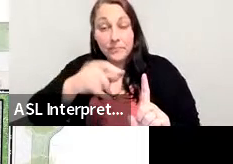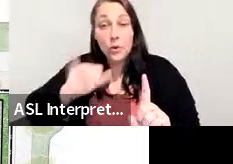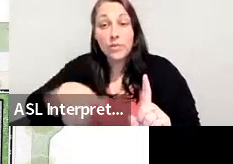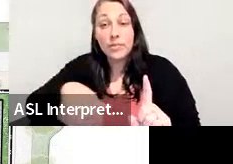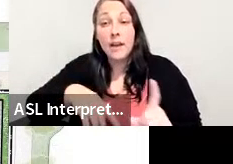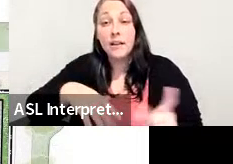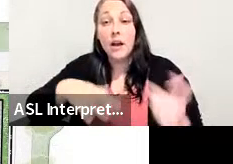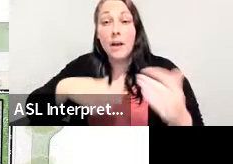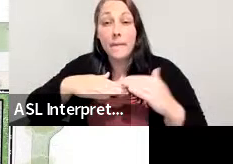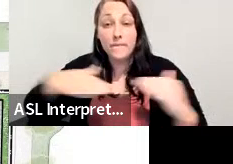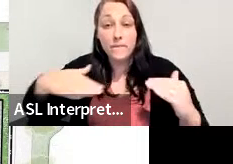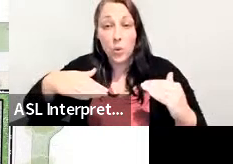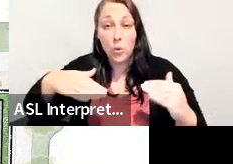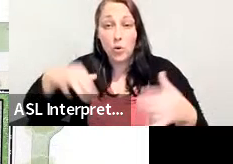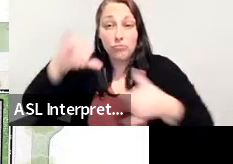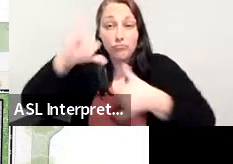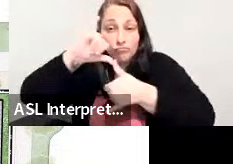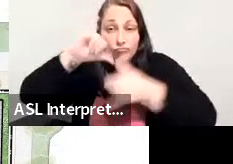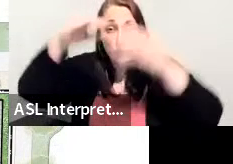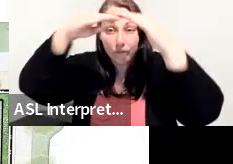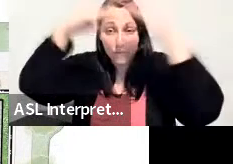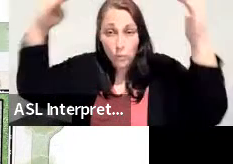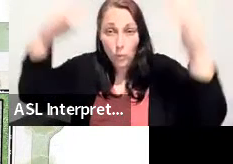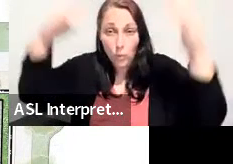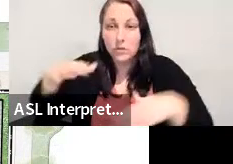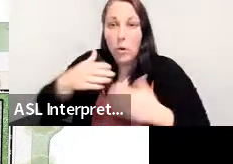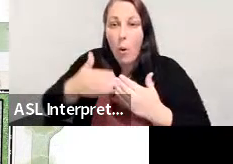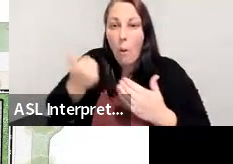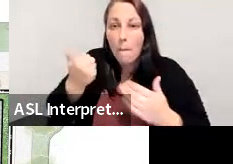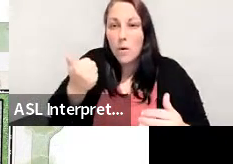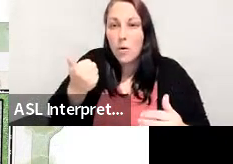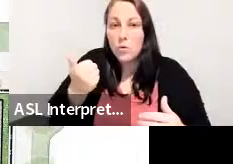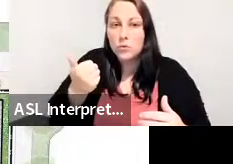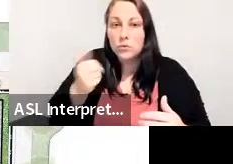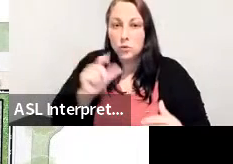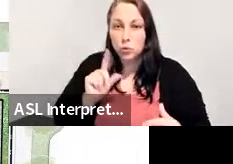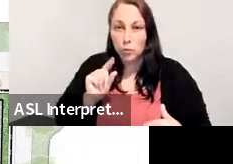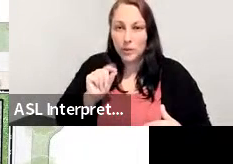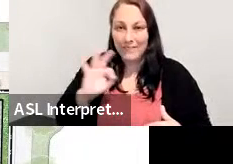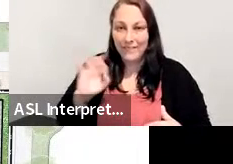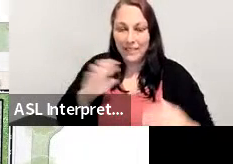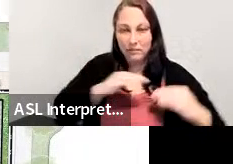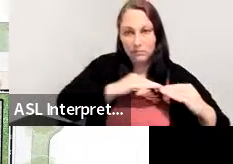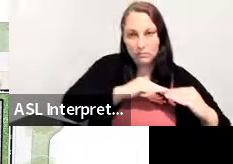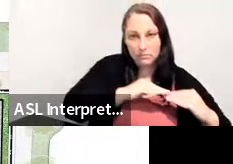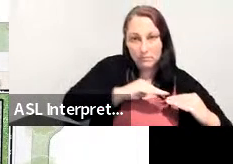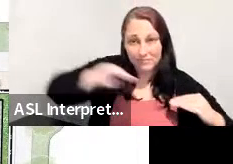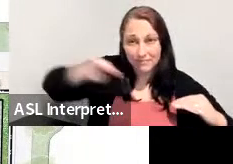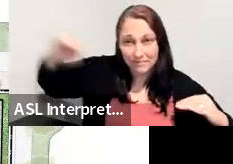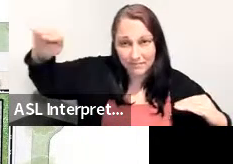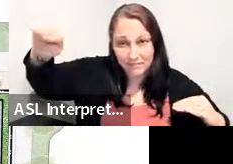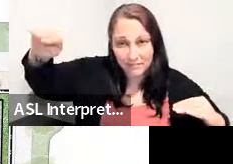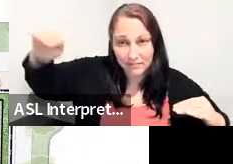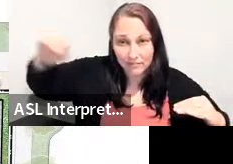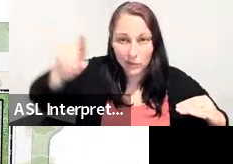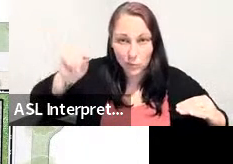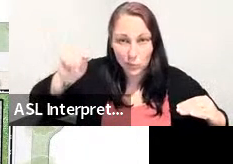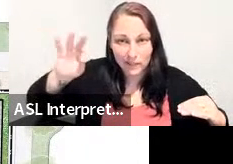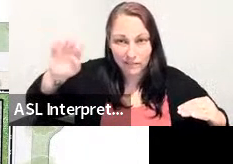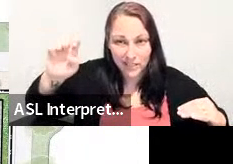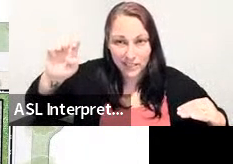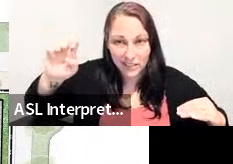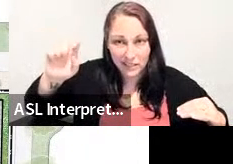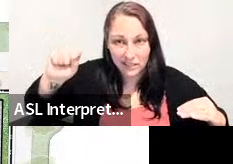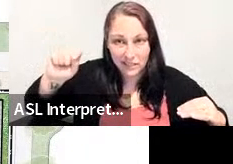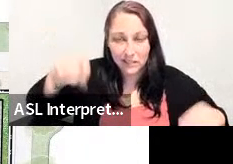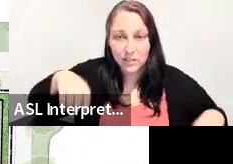there is almost 20 feet. So it is a significant amount of ramp that would be required. What isn't shown in the landscape